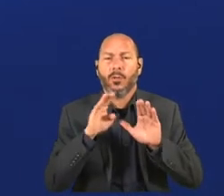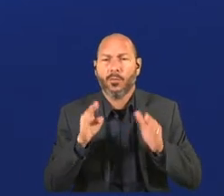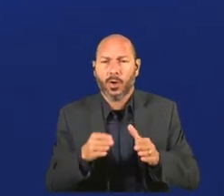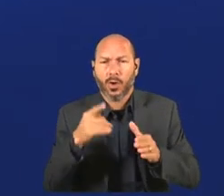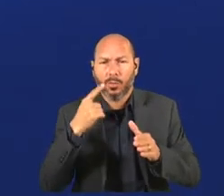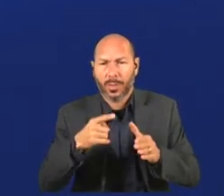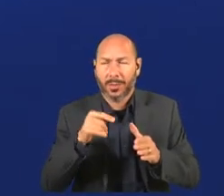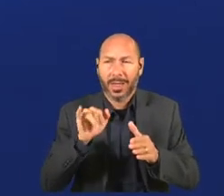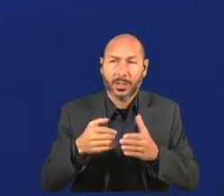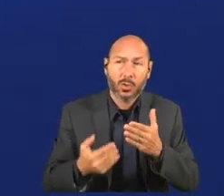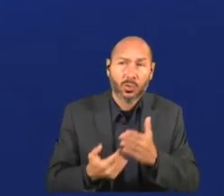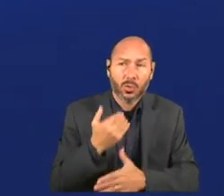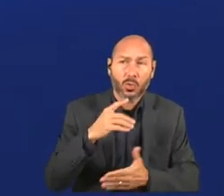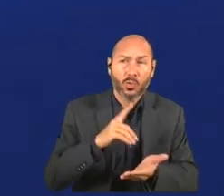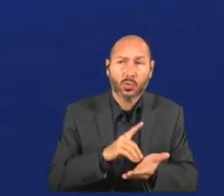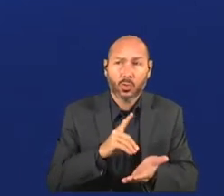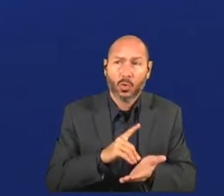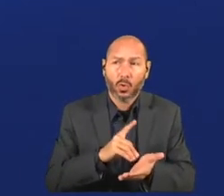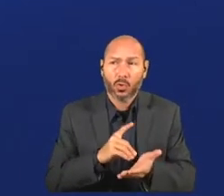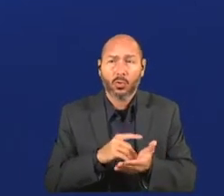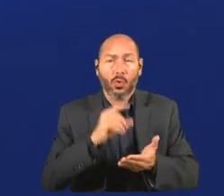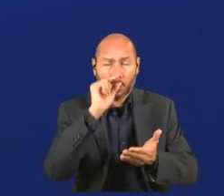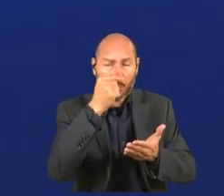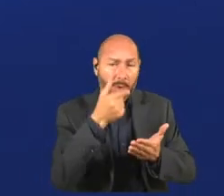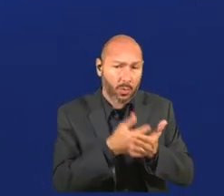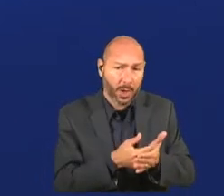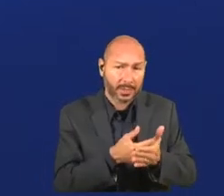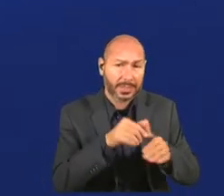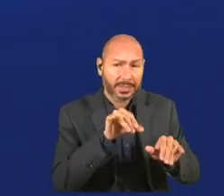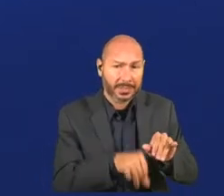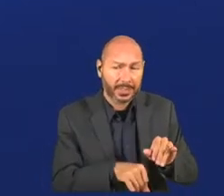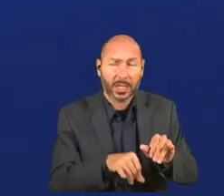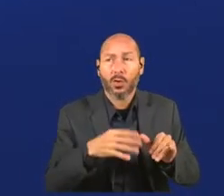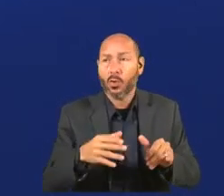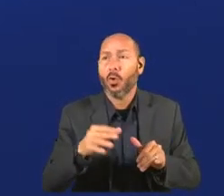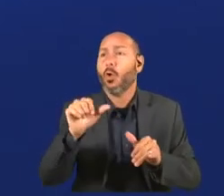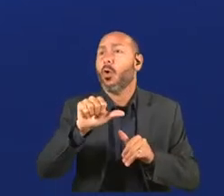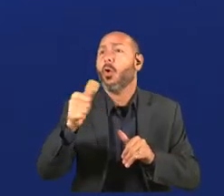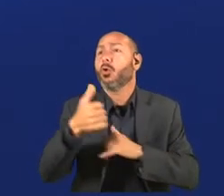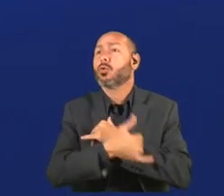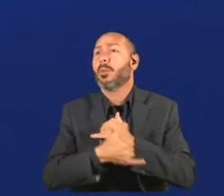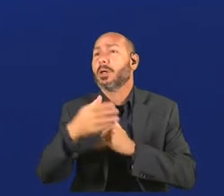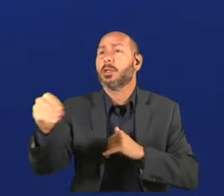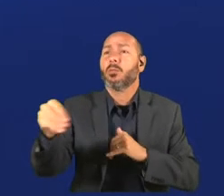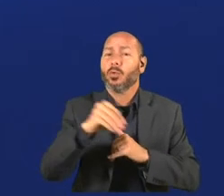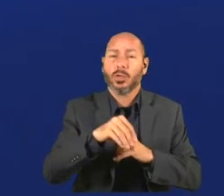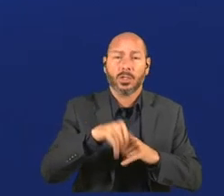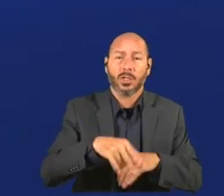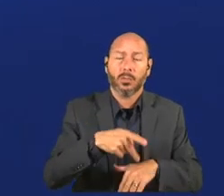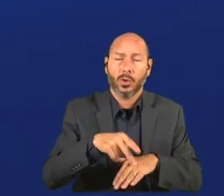new doctors that are coming in, either recently graduates that are coming in the first couple of years.